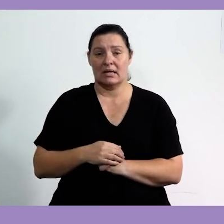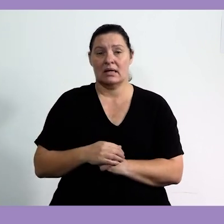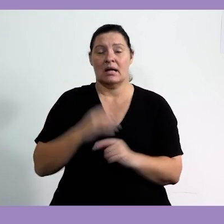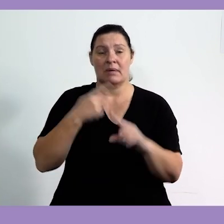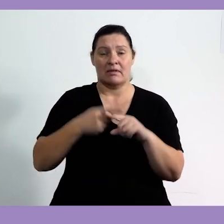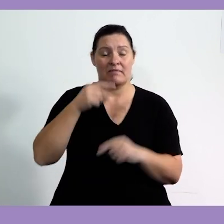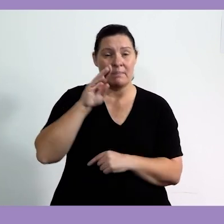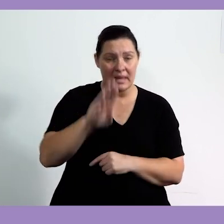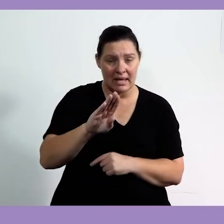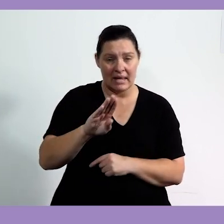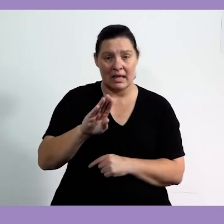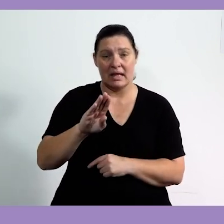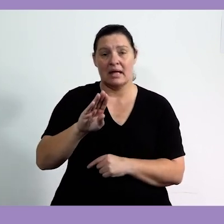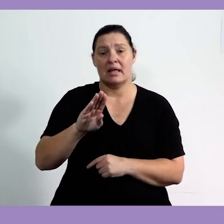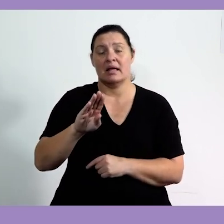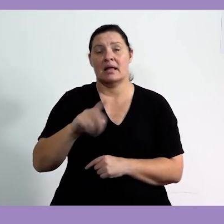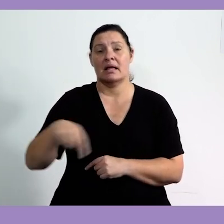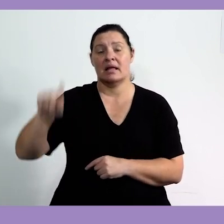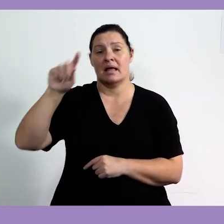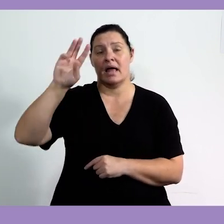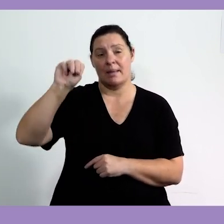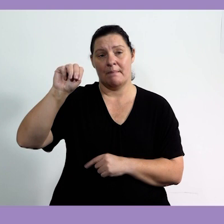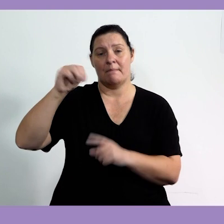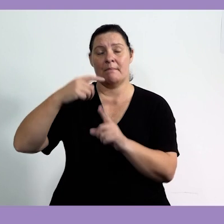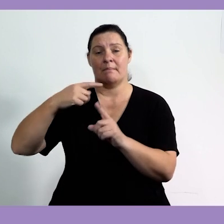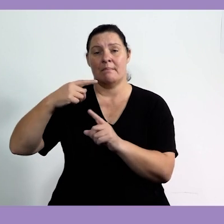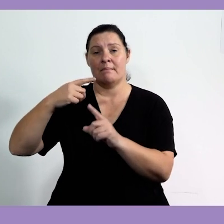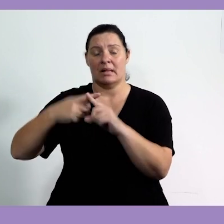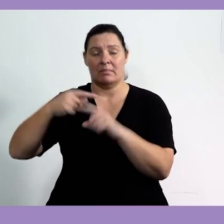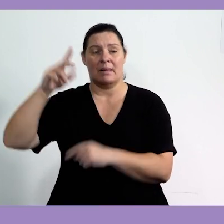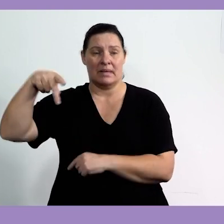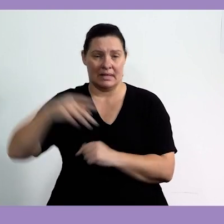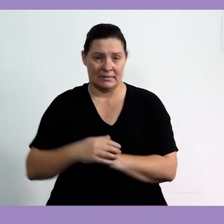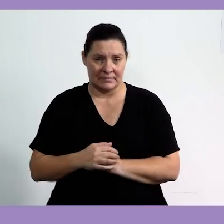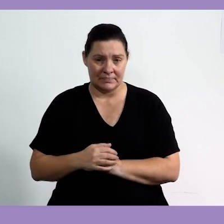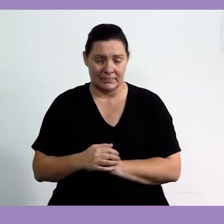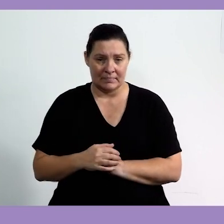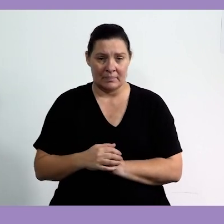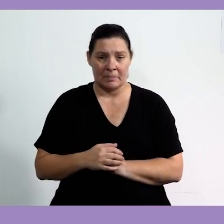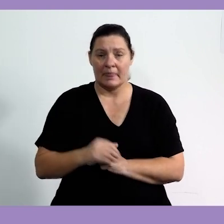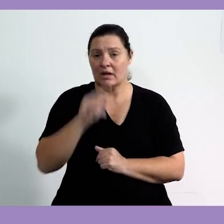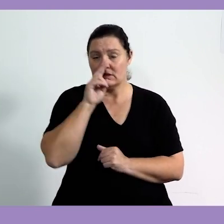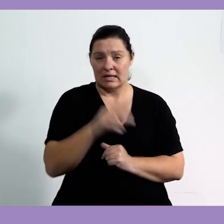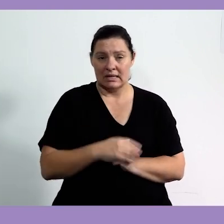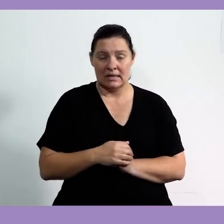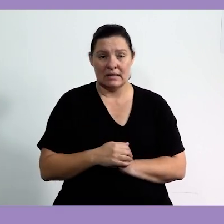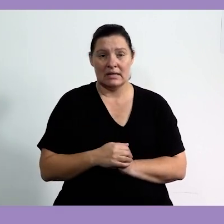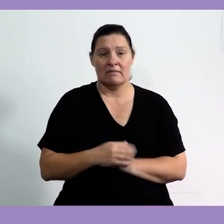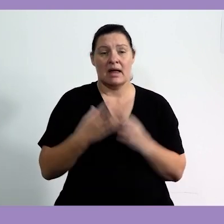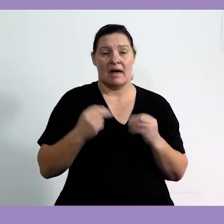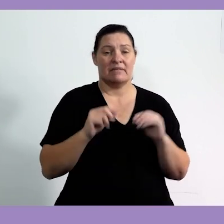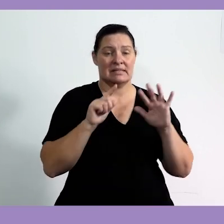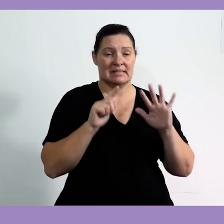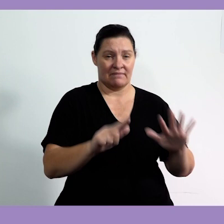by b to the exponent n multiplied by p. Let's look at an example of this. So if I